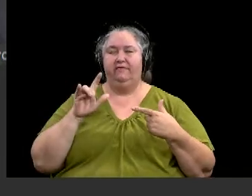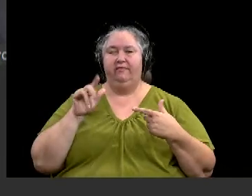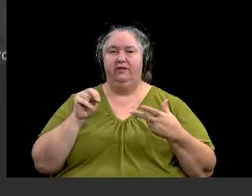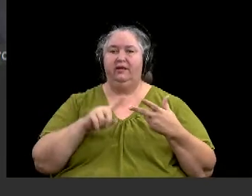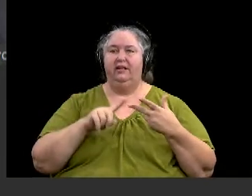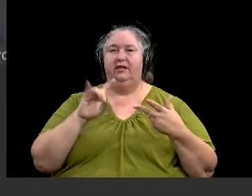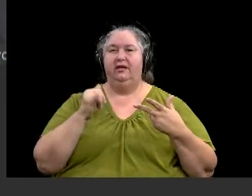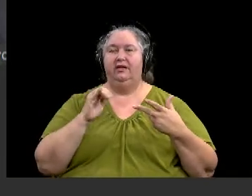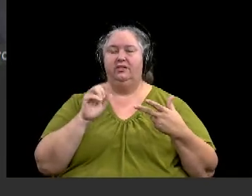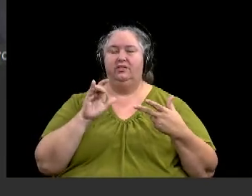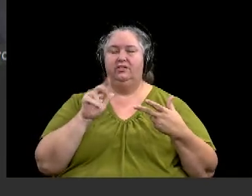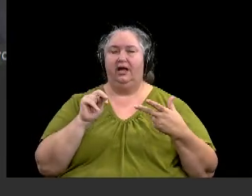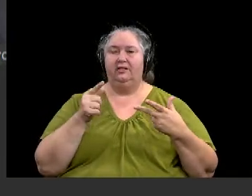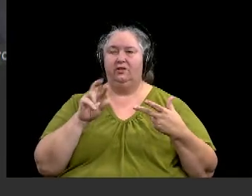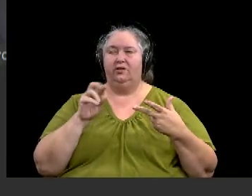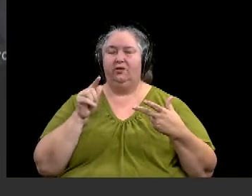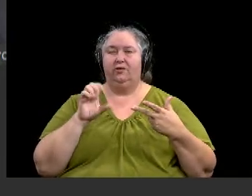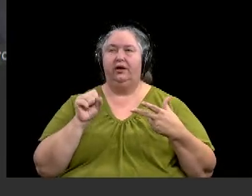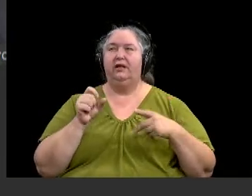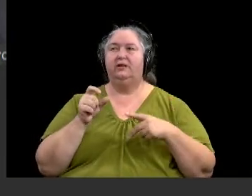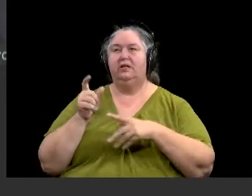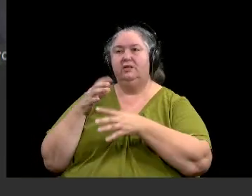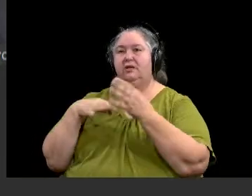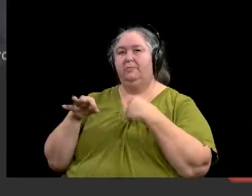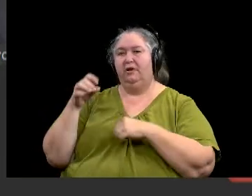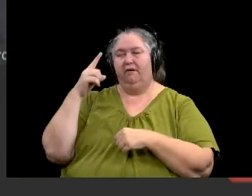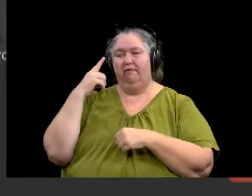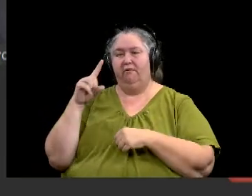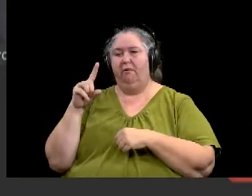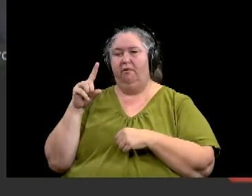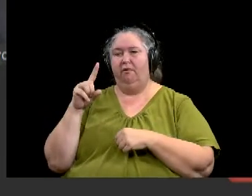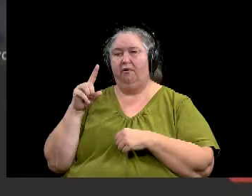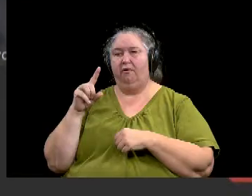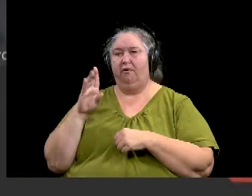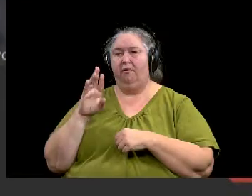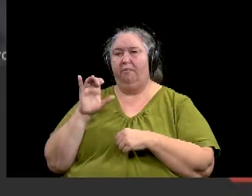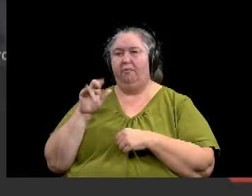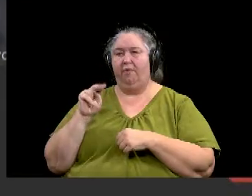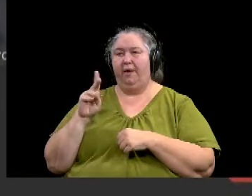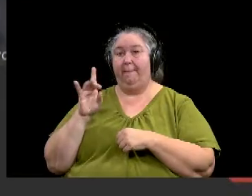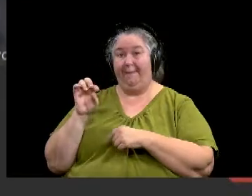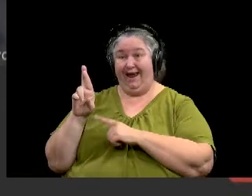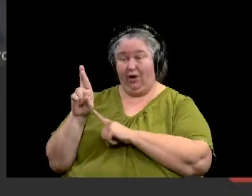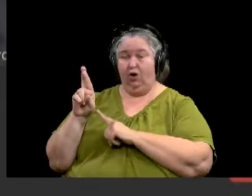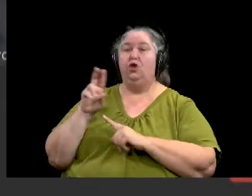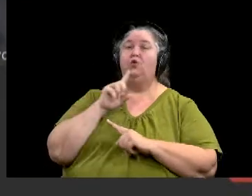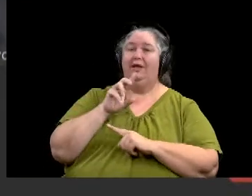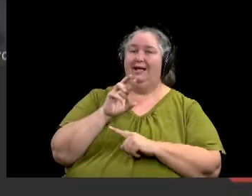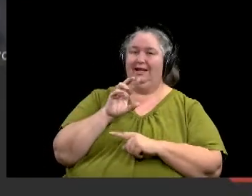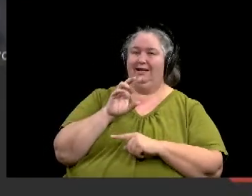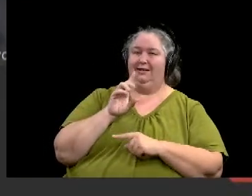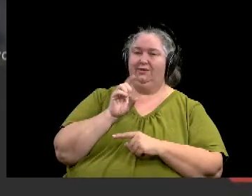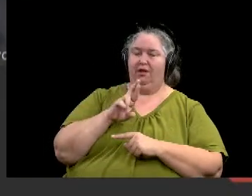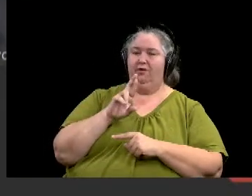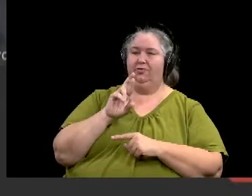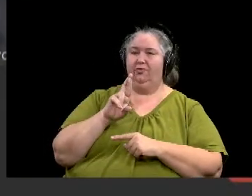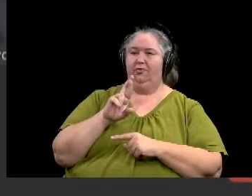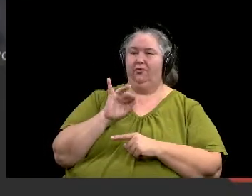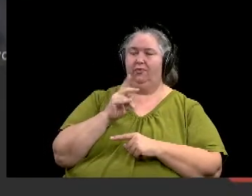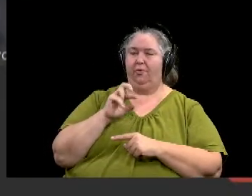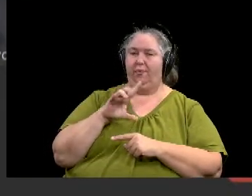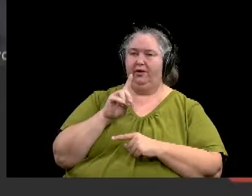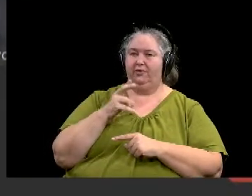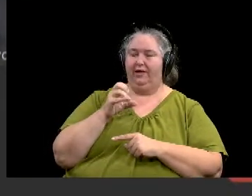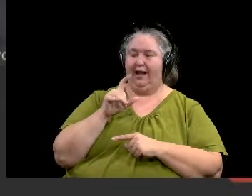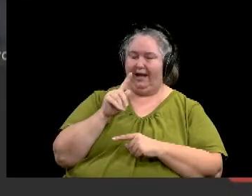for Brian Becker is Dr. Richard Haskett of Ascension Providence, and we also have Dr. Mark Lyson from Baylor Scott and White